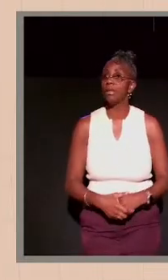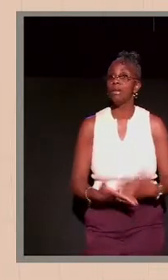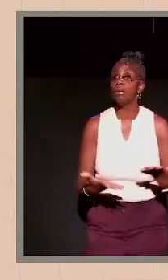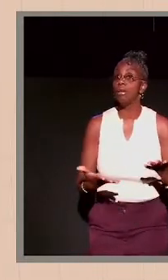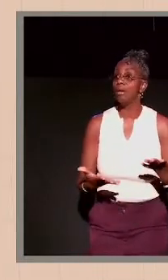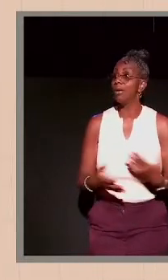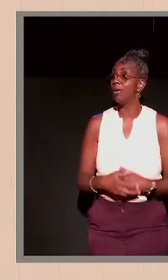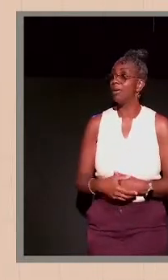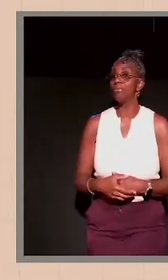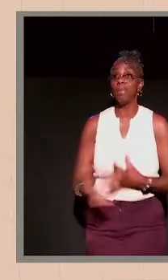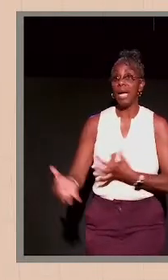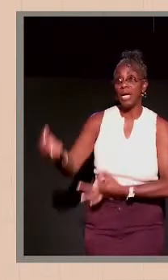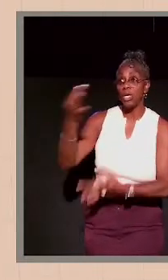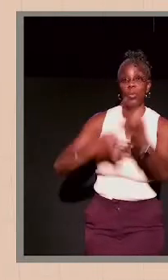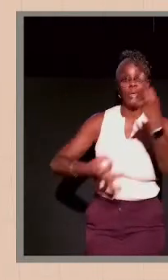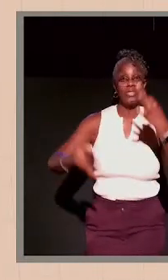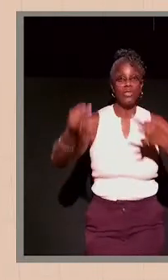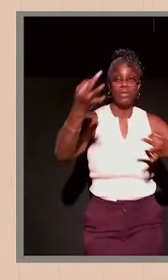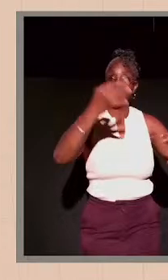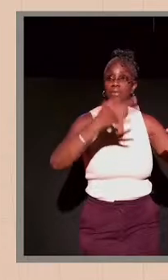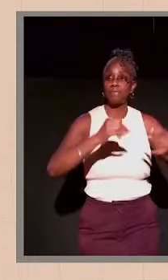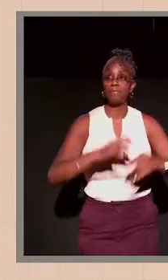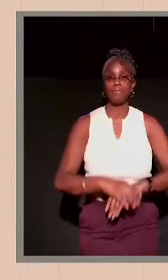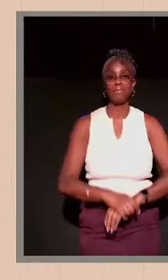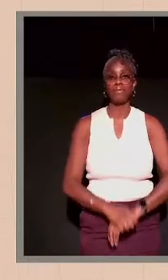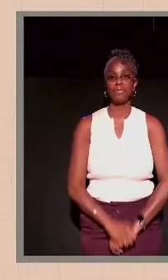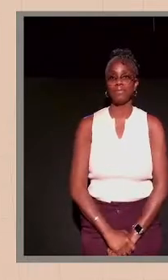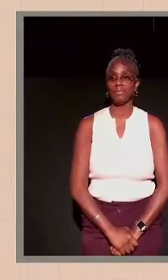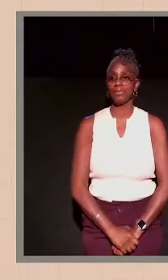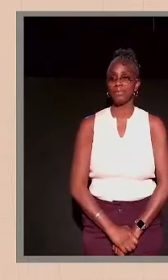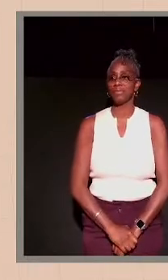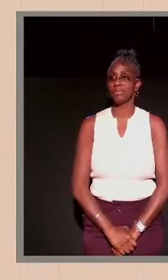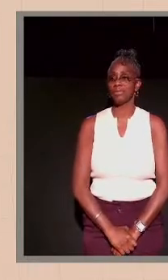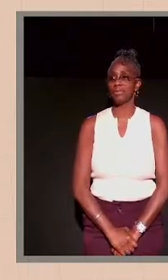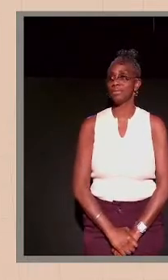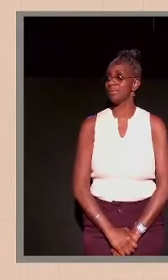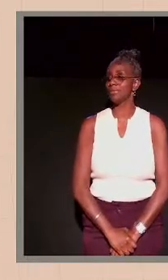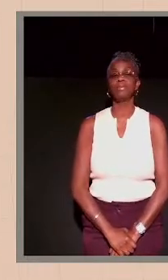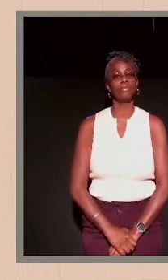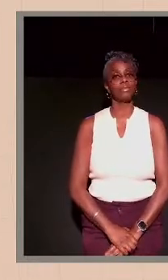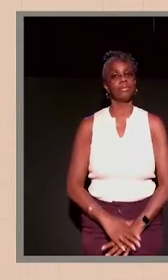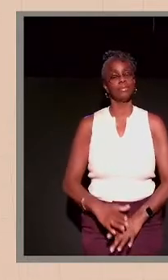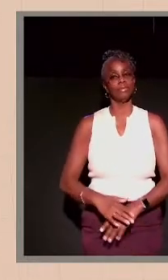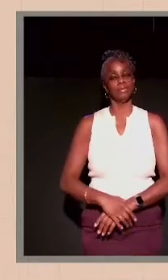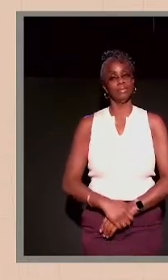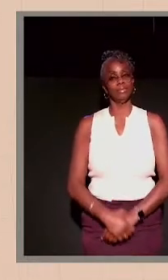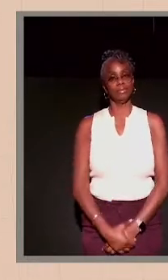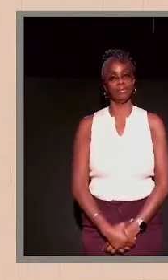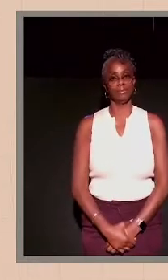We're just looking questions. Any questions in the room at the moment? I mean, I was just wondering. I think it's